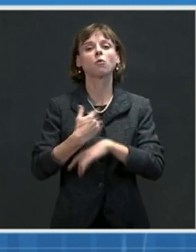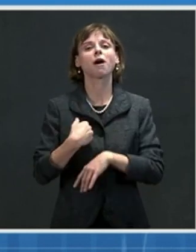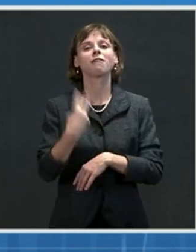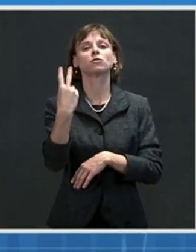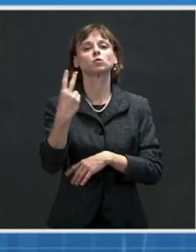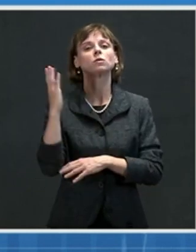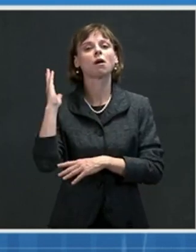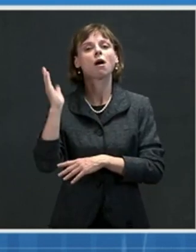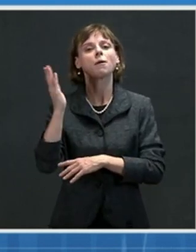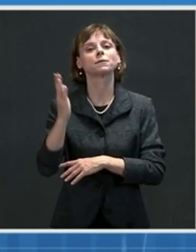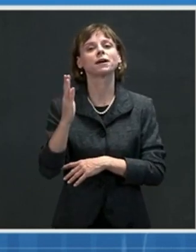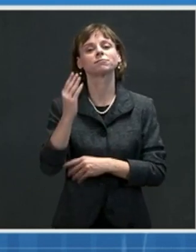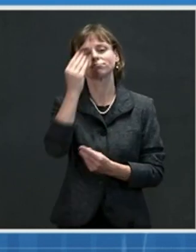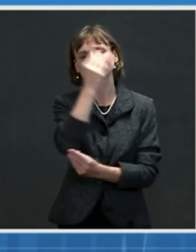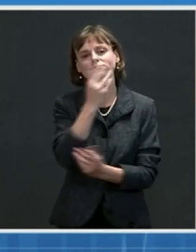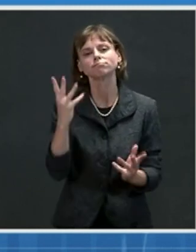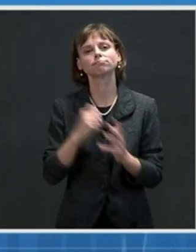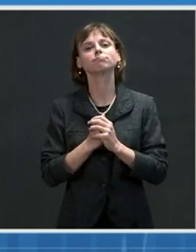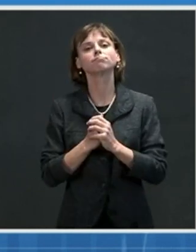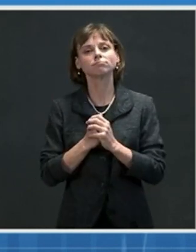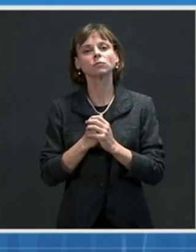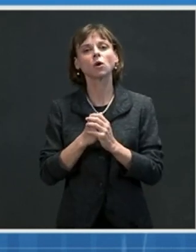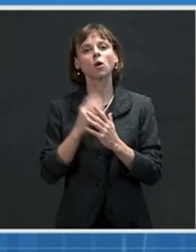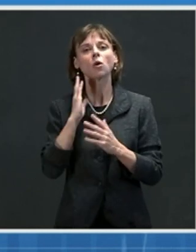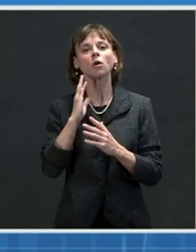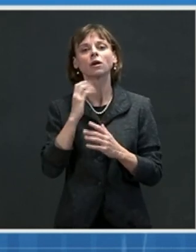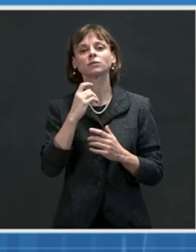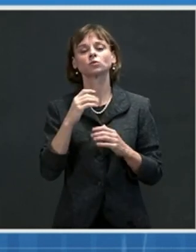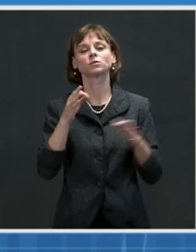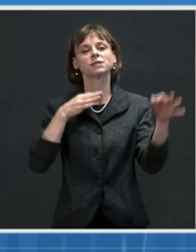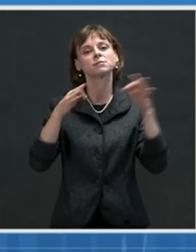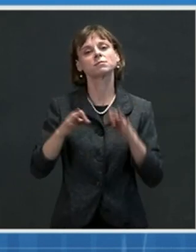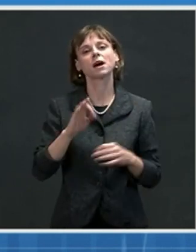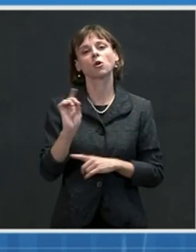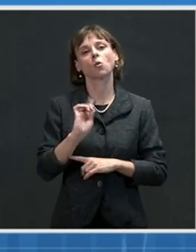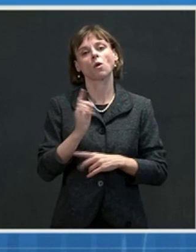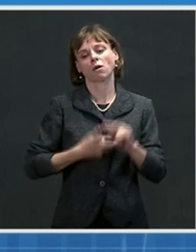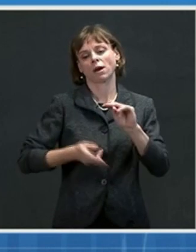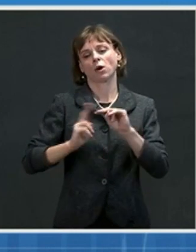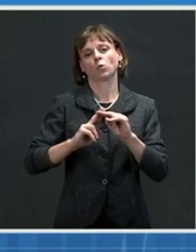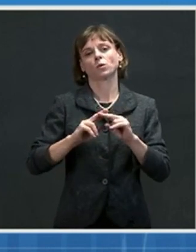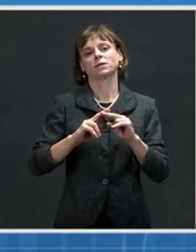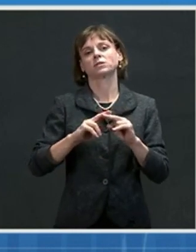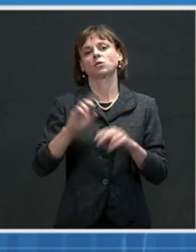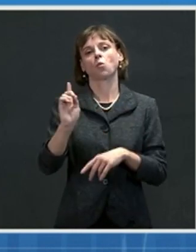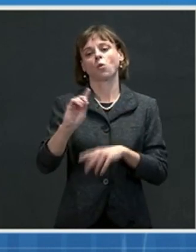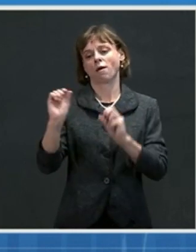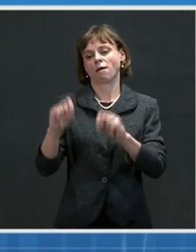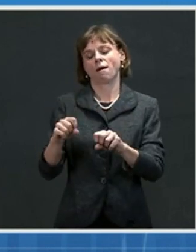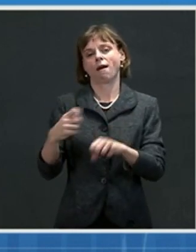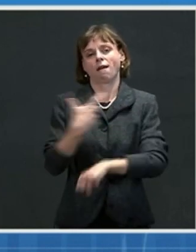to increase the number of places to get vaccinated and ensure our response is equitable.